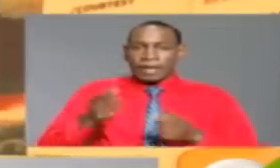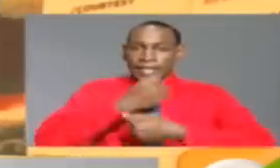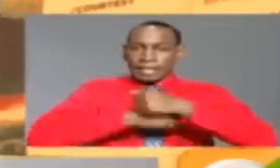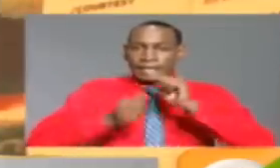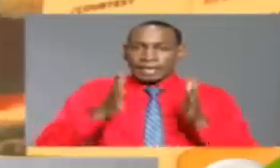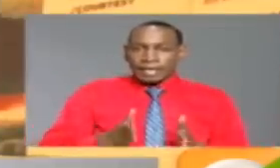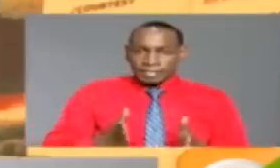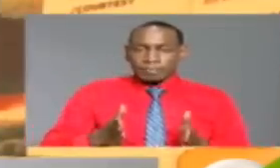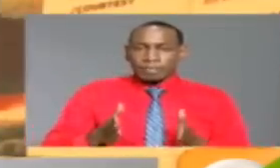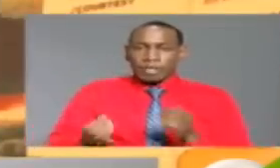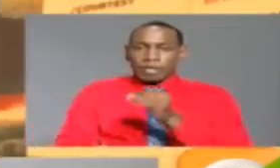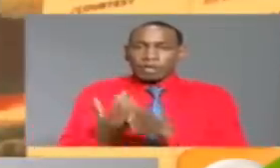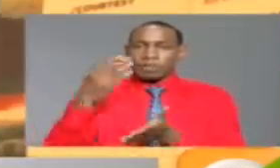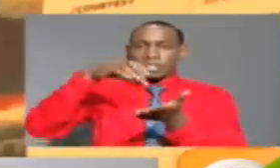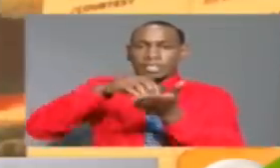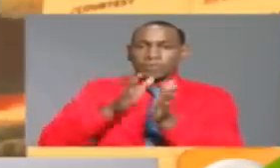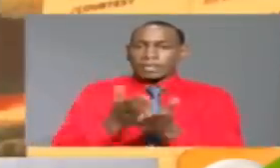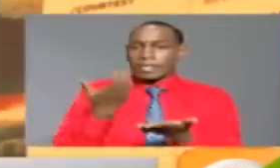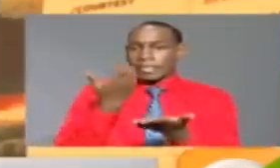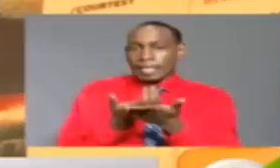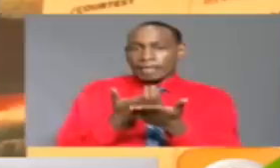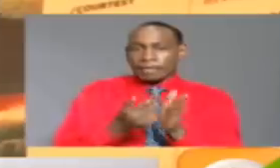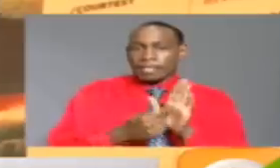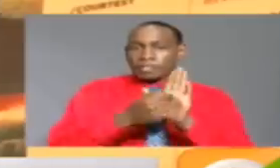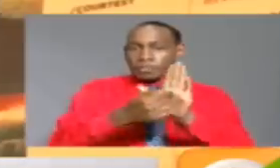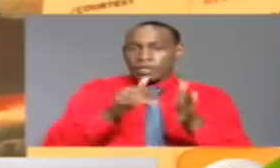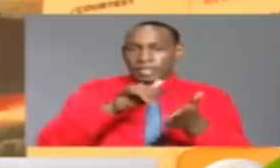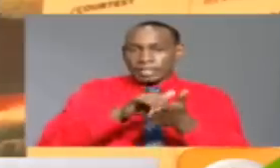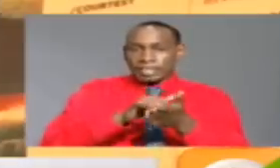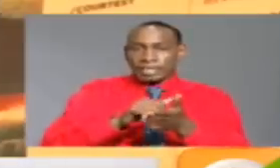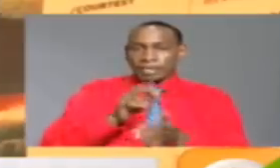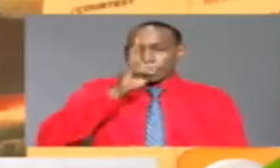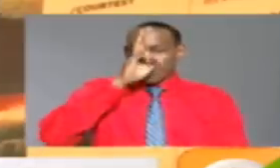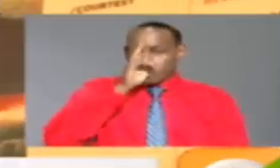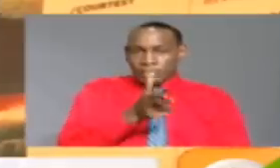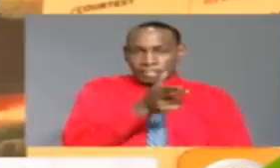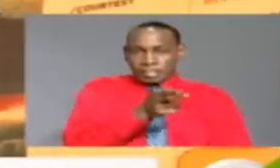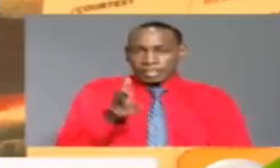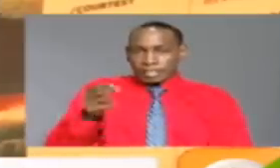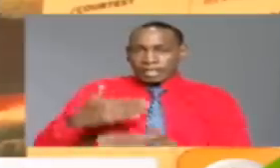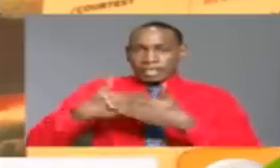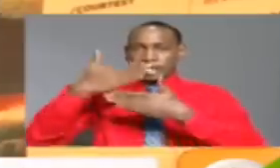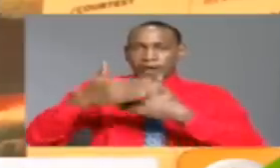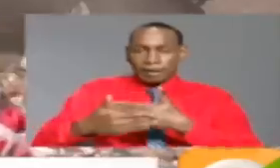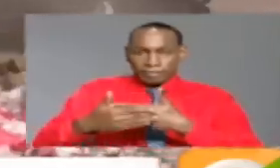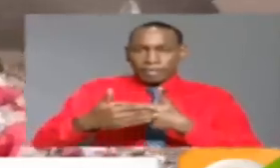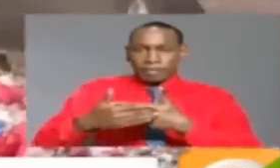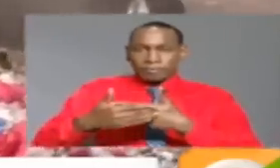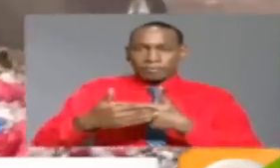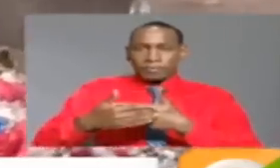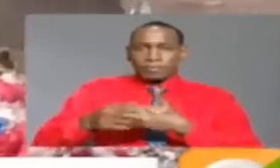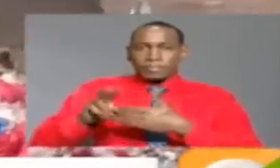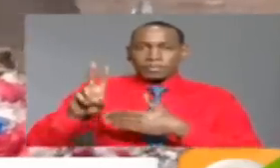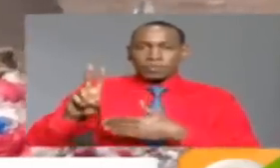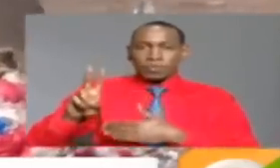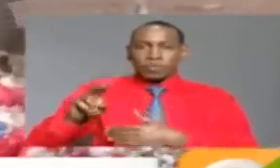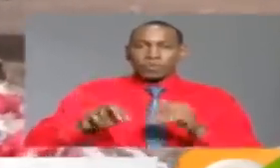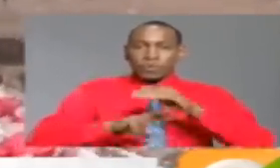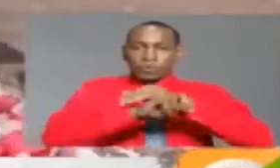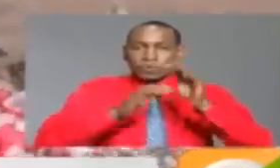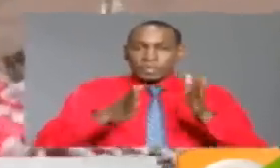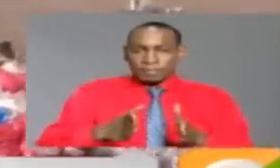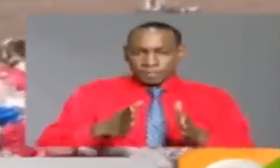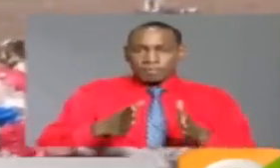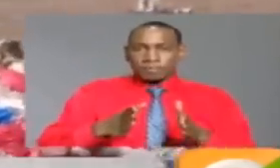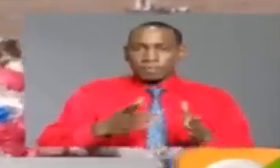to build a case with evidence pointing out that officers shot them after being outrun by two thieves who had